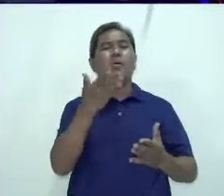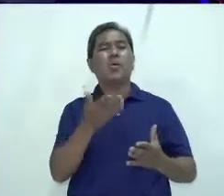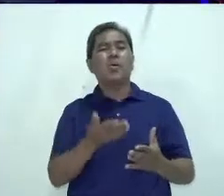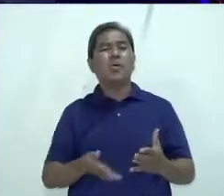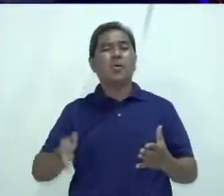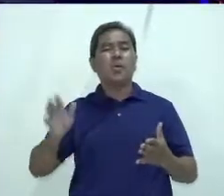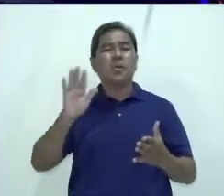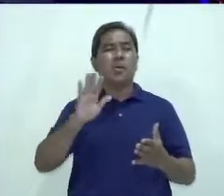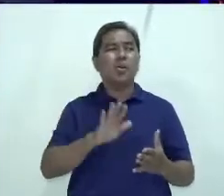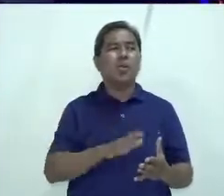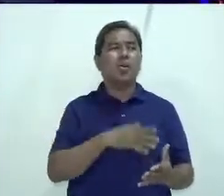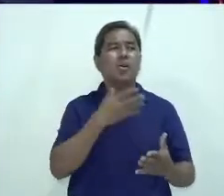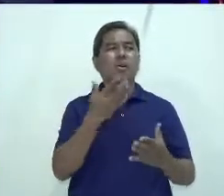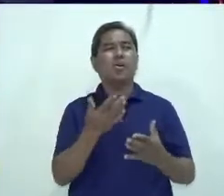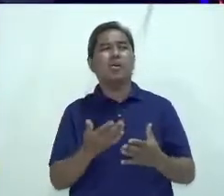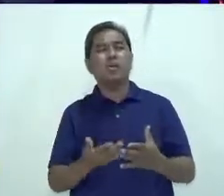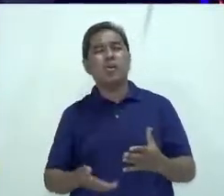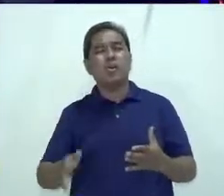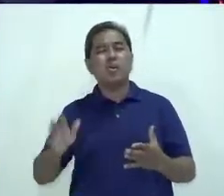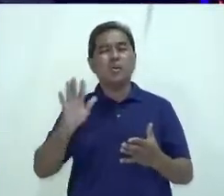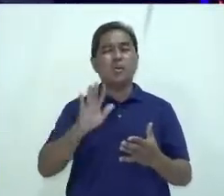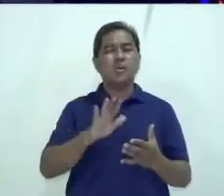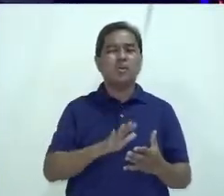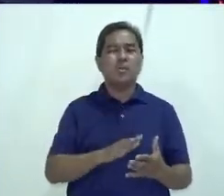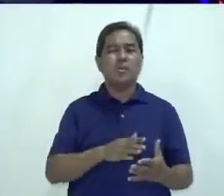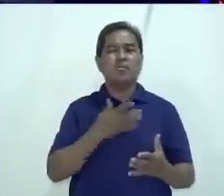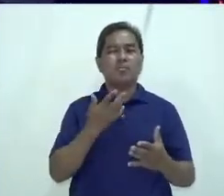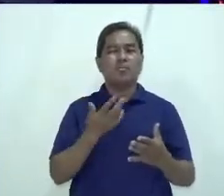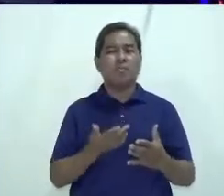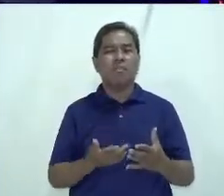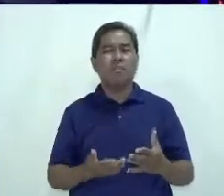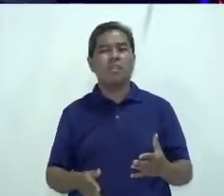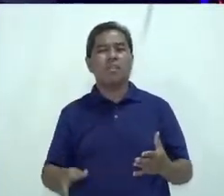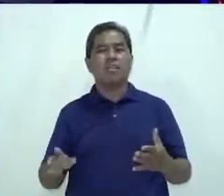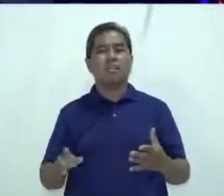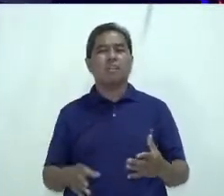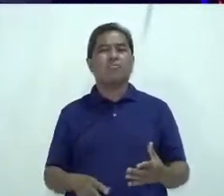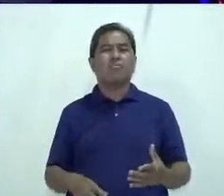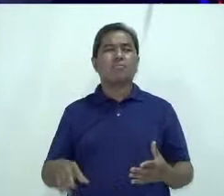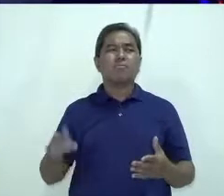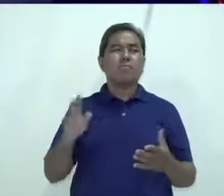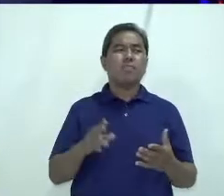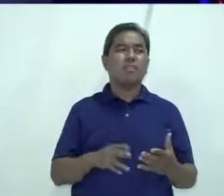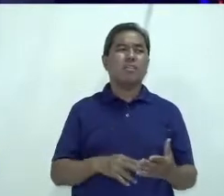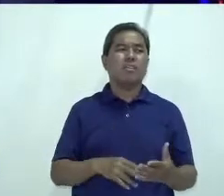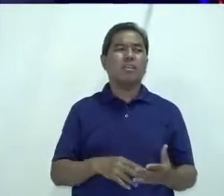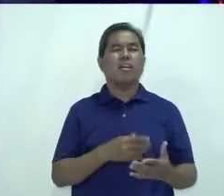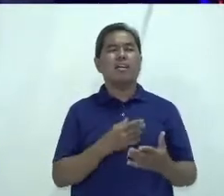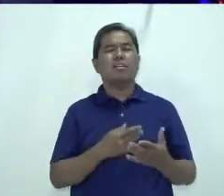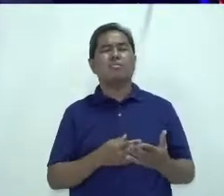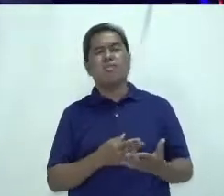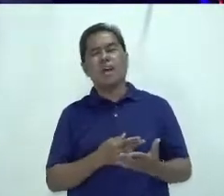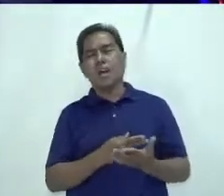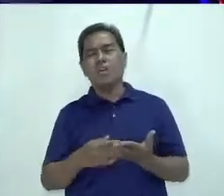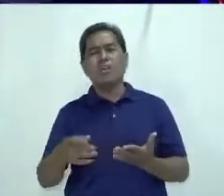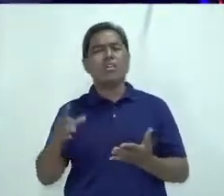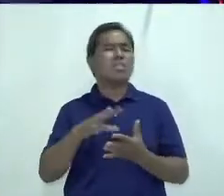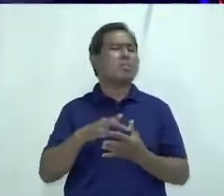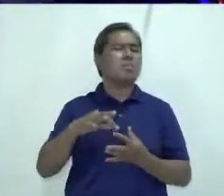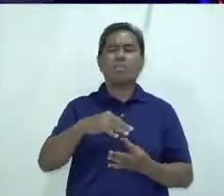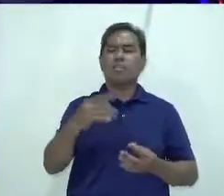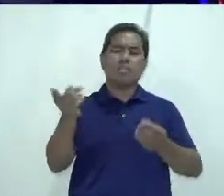Oh, pour your spirit out, oh God. Holy Spirit, fill us up, fill our hearts.